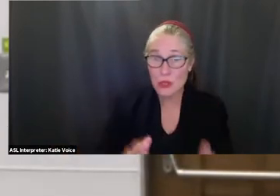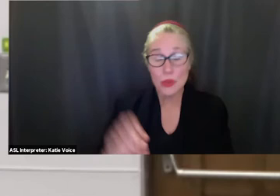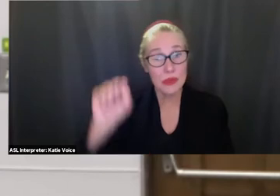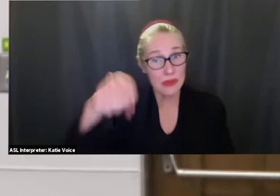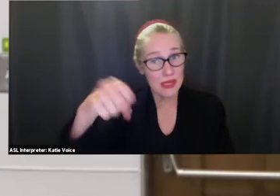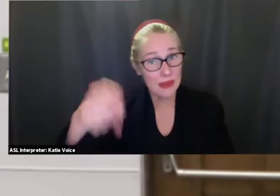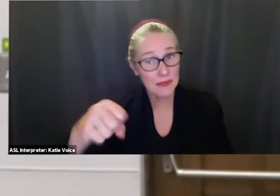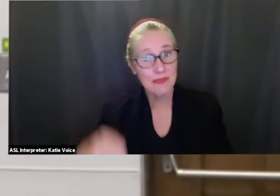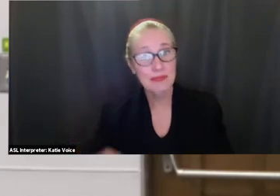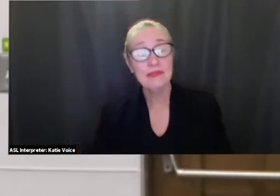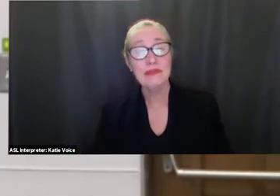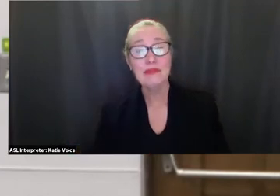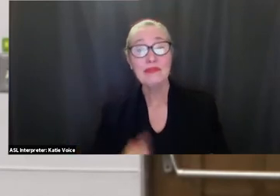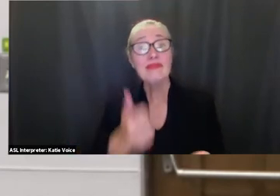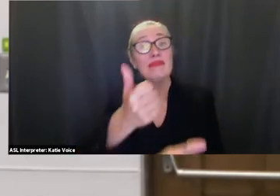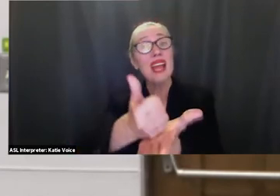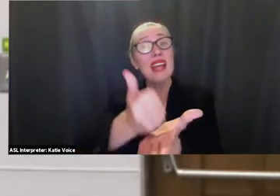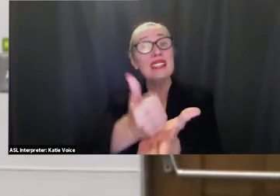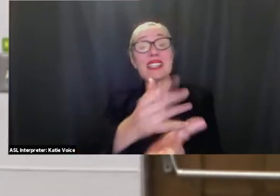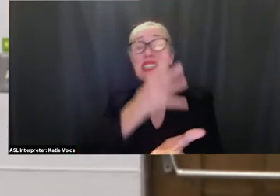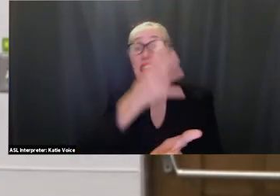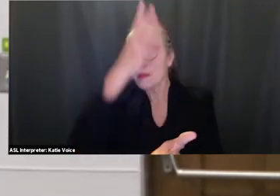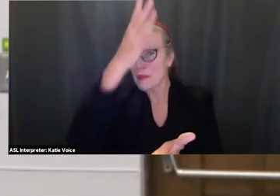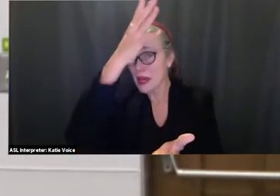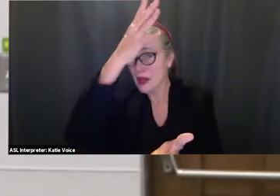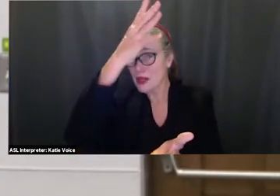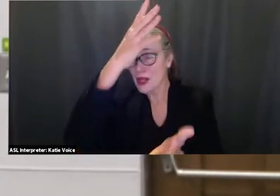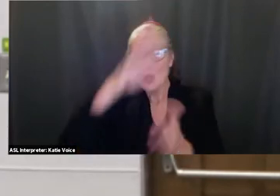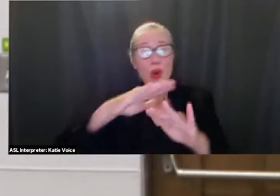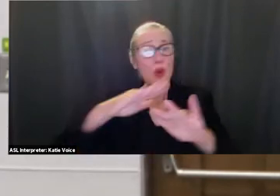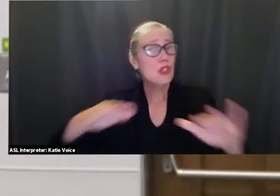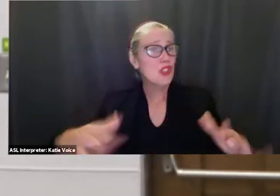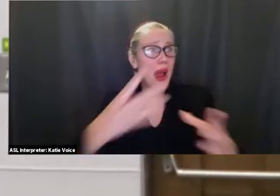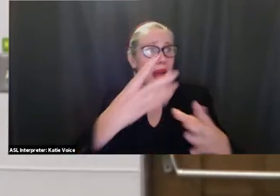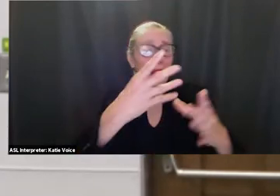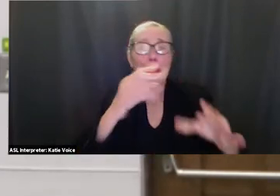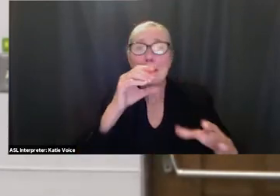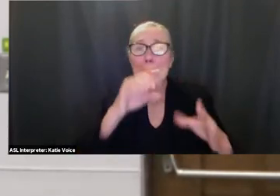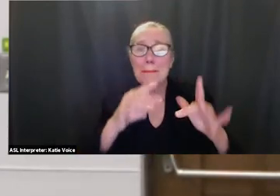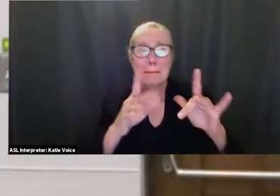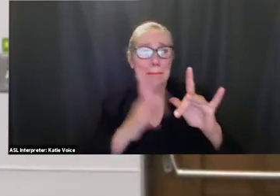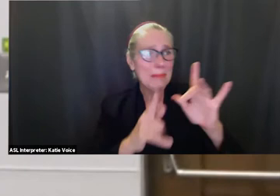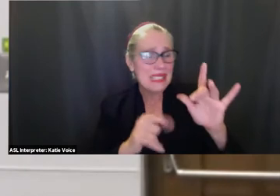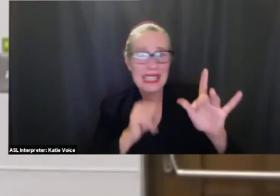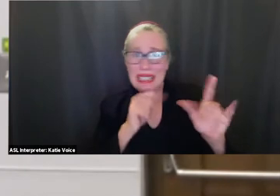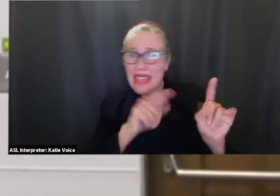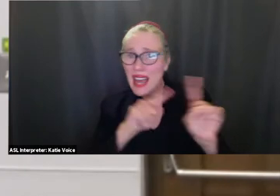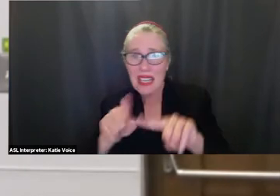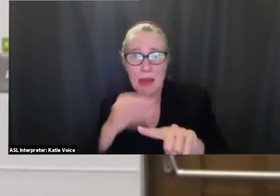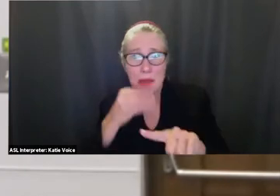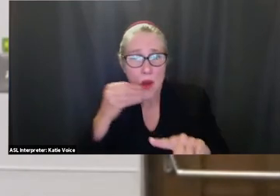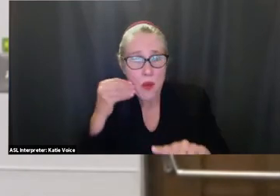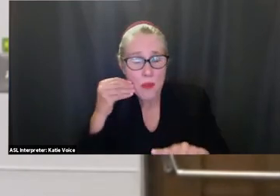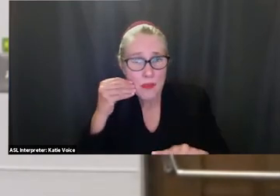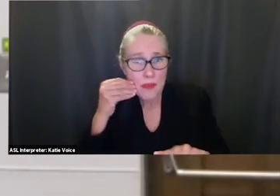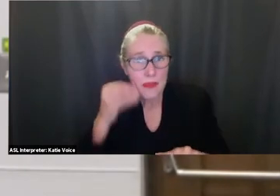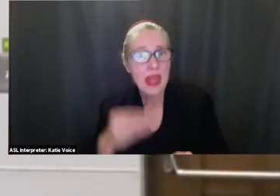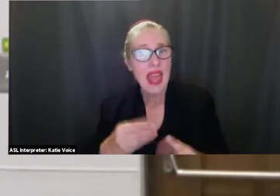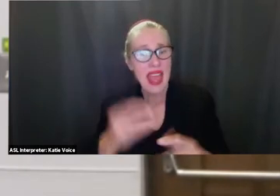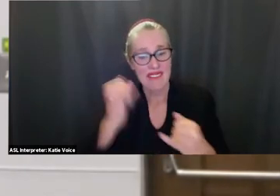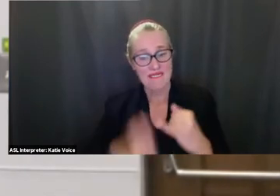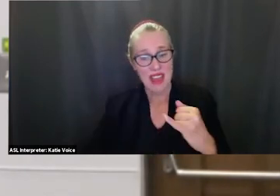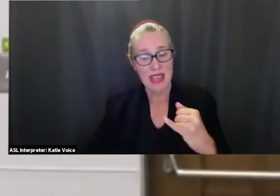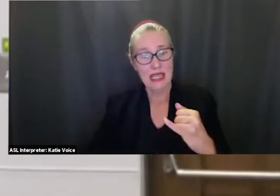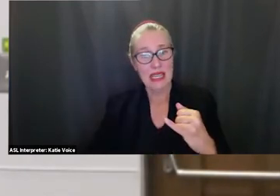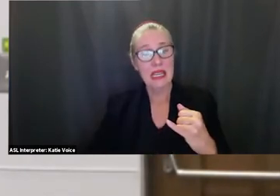assisting a parent whose child had not returned home and finally conducting a threat assessment of a student who